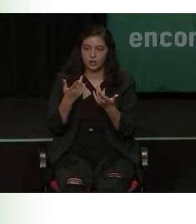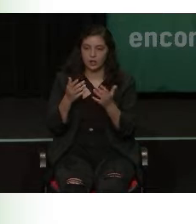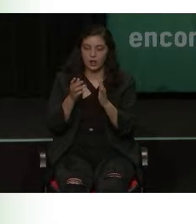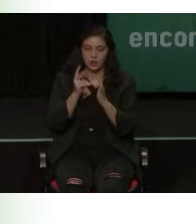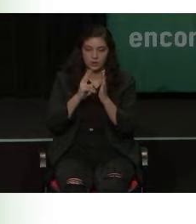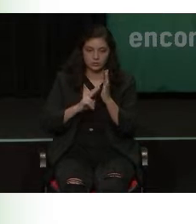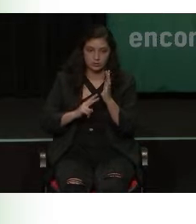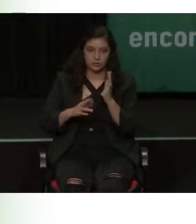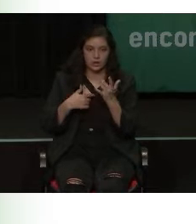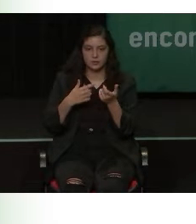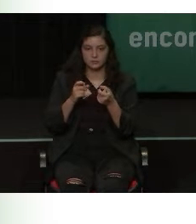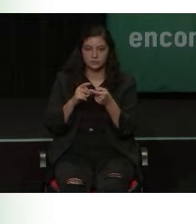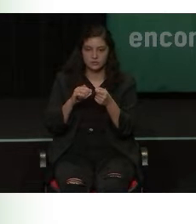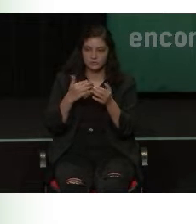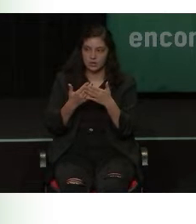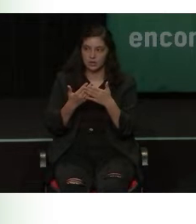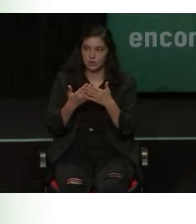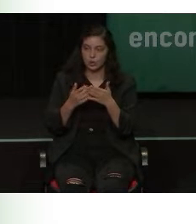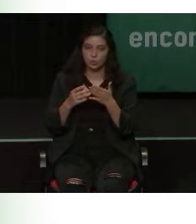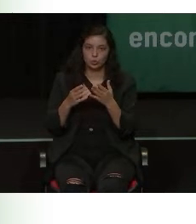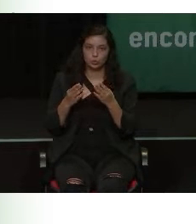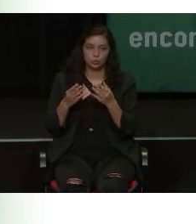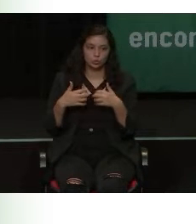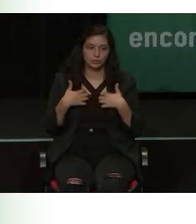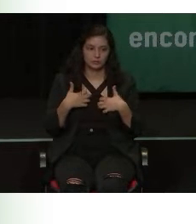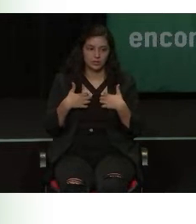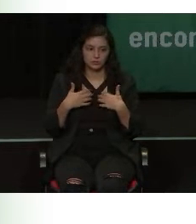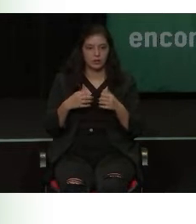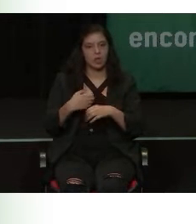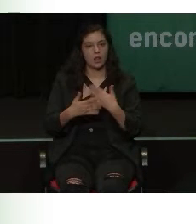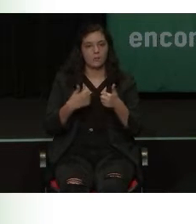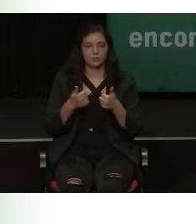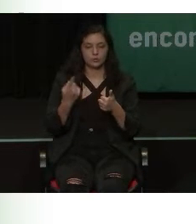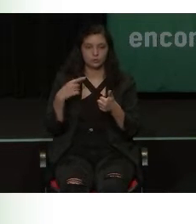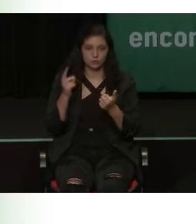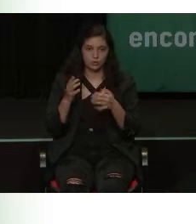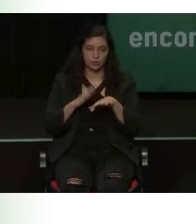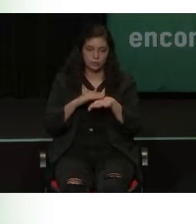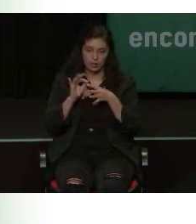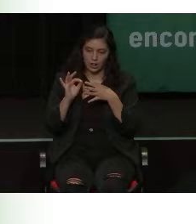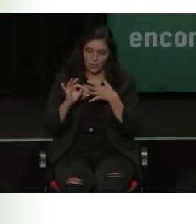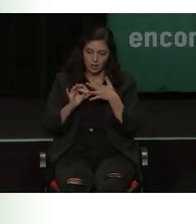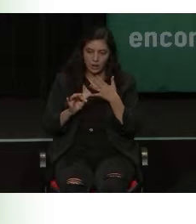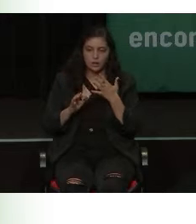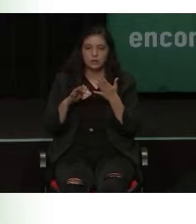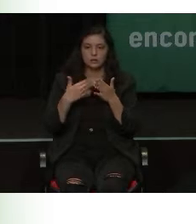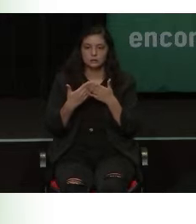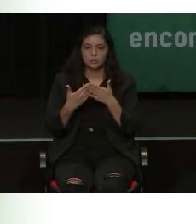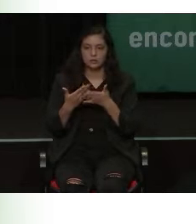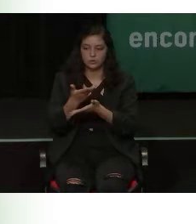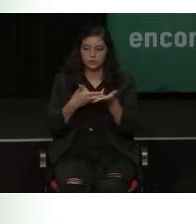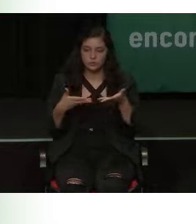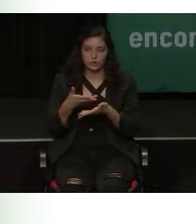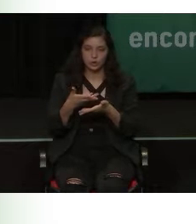behaviors of protecting oneself, but literature tells us that messages that instigate fear are not that effective because there are